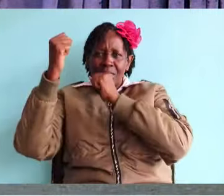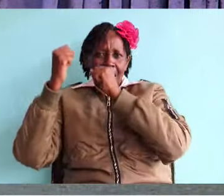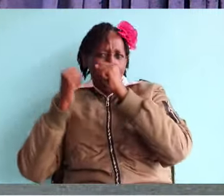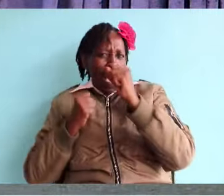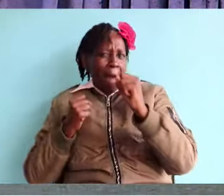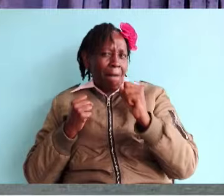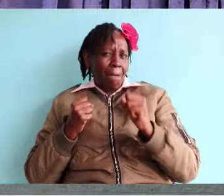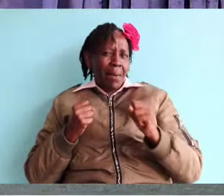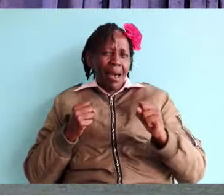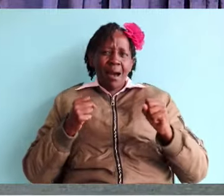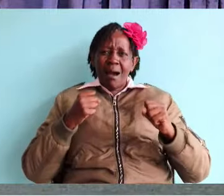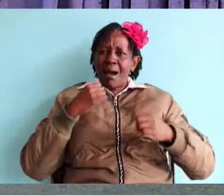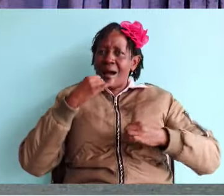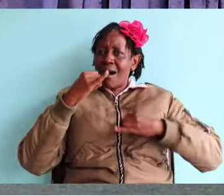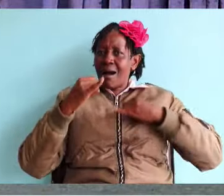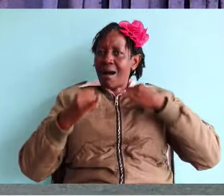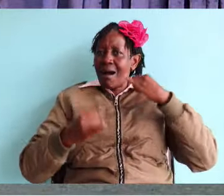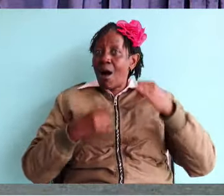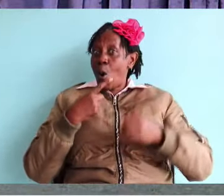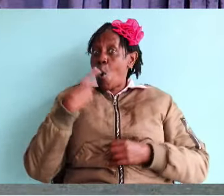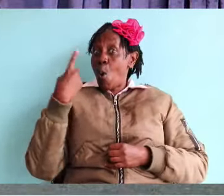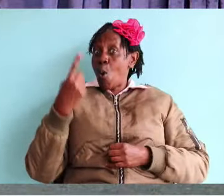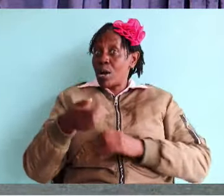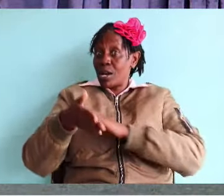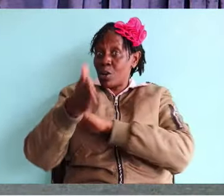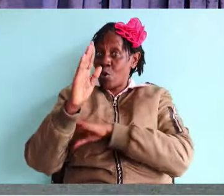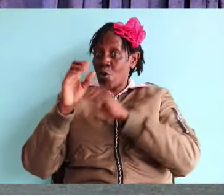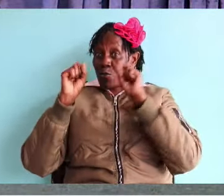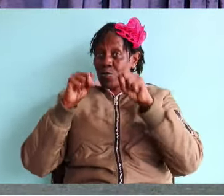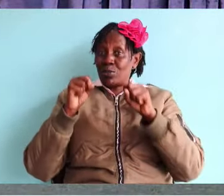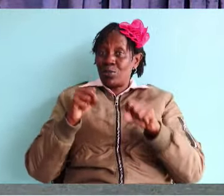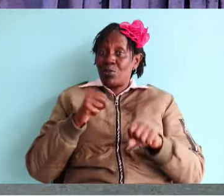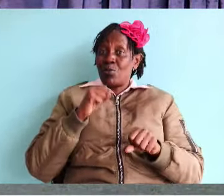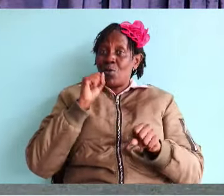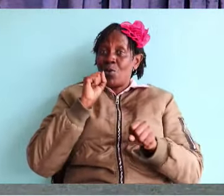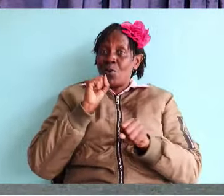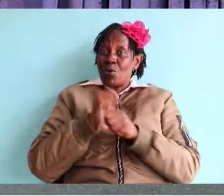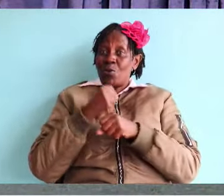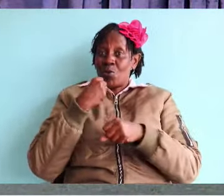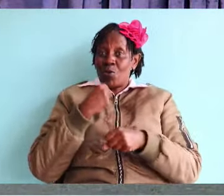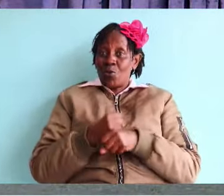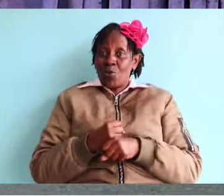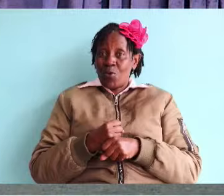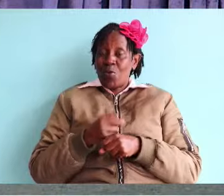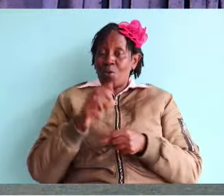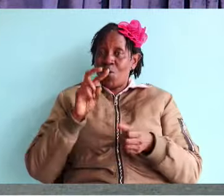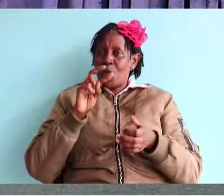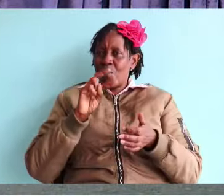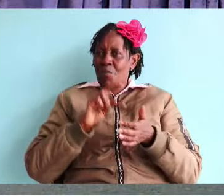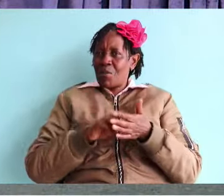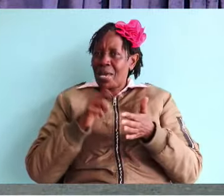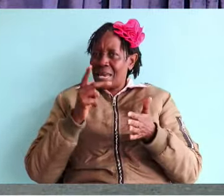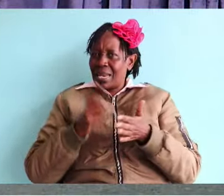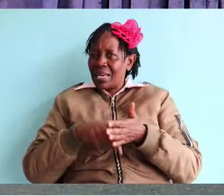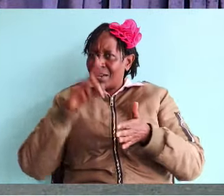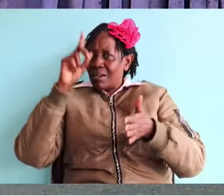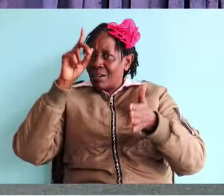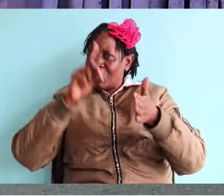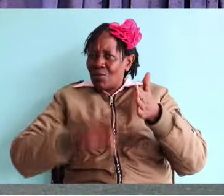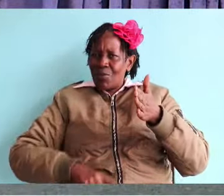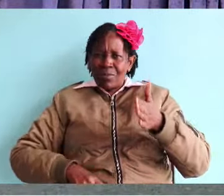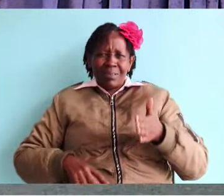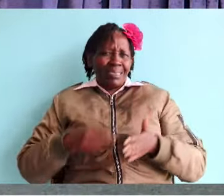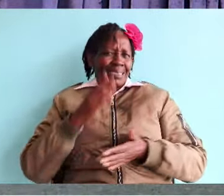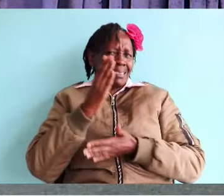This is actually only God who can do. And this encourages me a lot. It doesn't matter how difficult